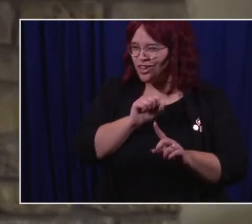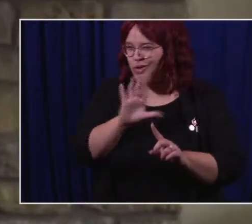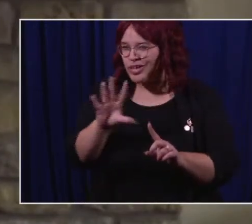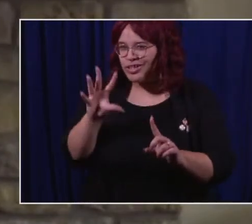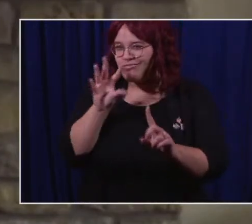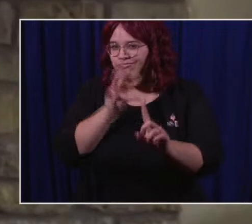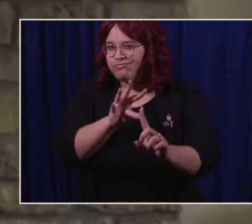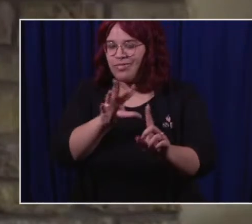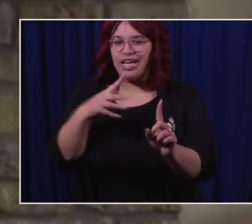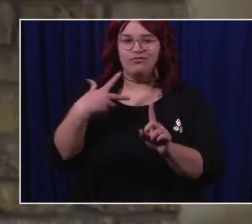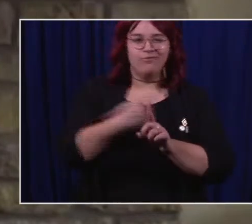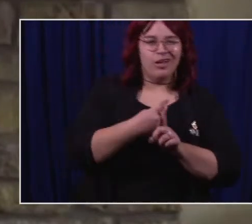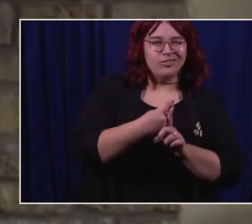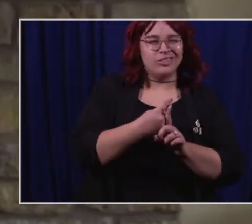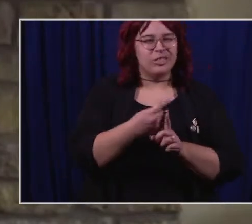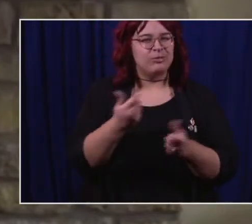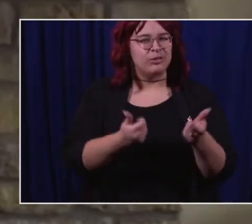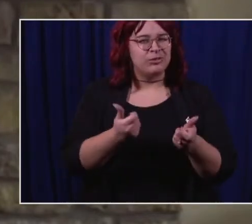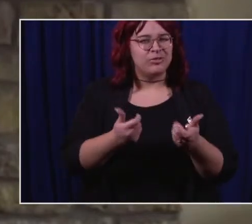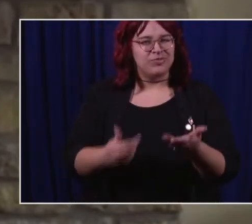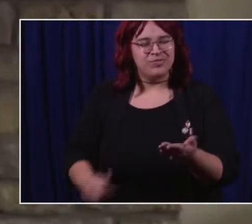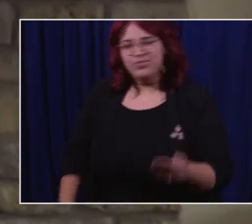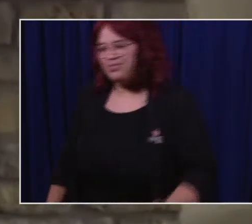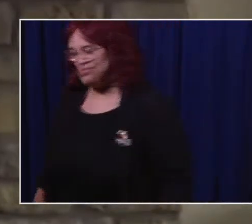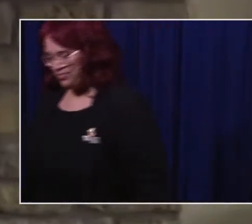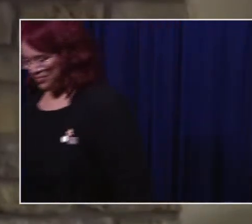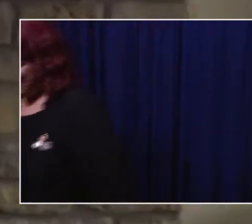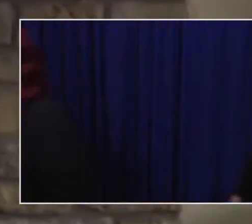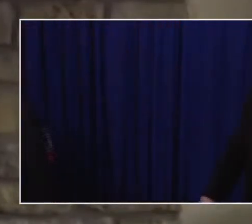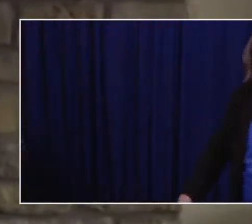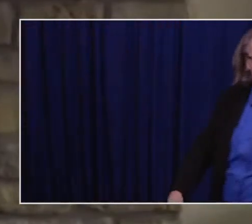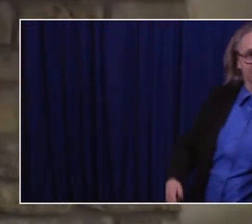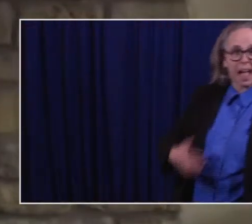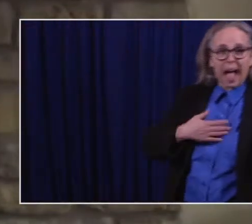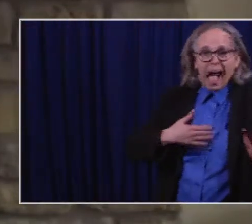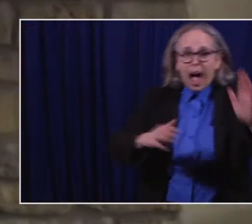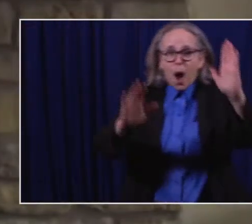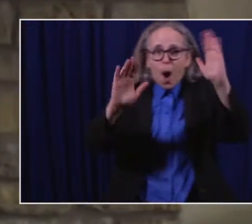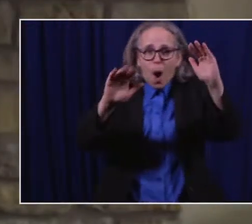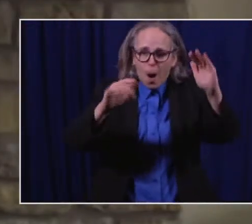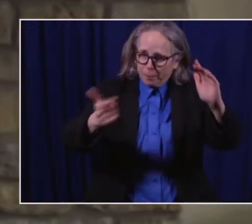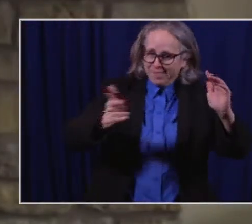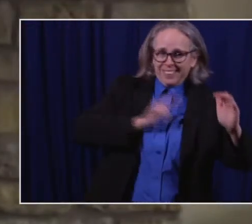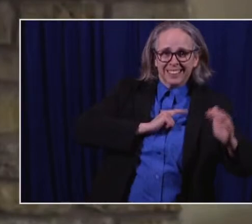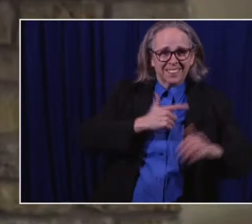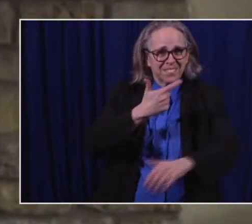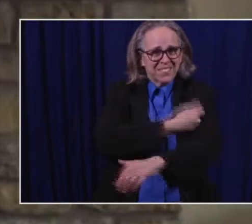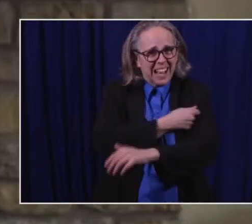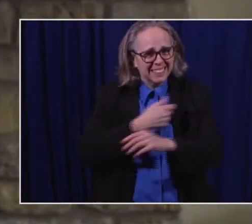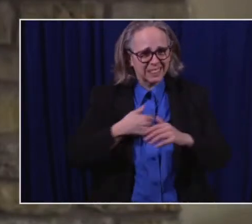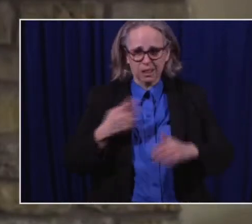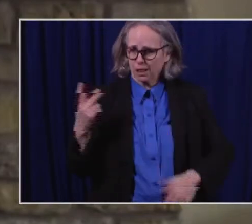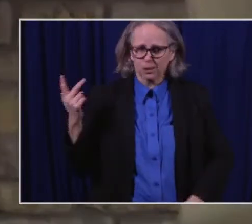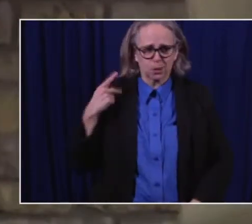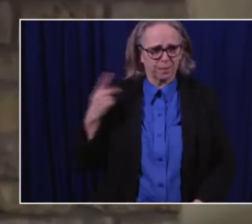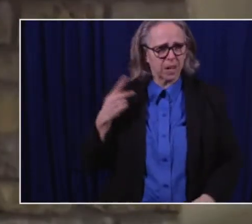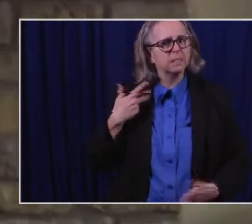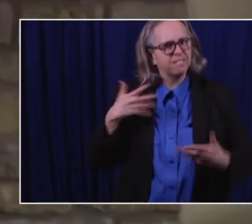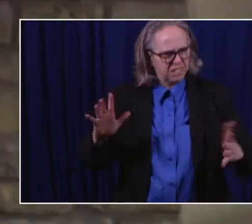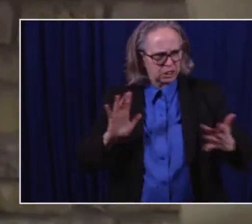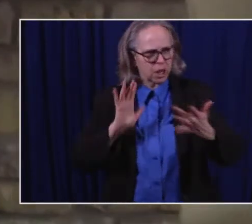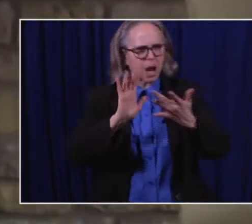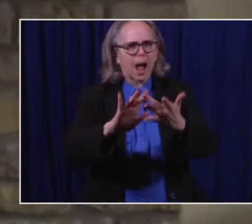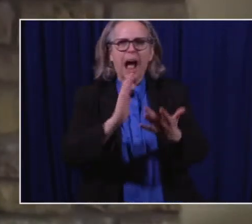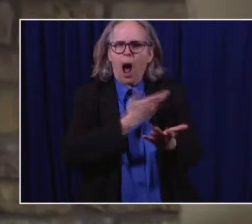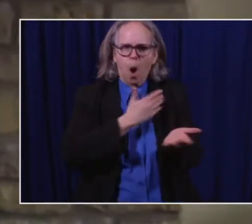hope to. Fran, I hope to. Our provider is Dr. Sherritt, who is with the Kettering Health